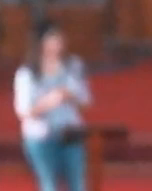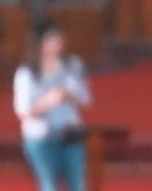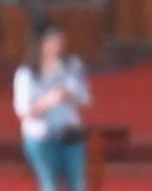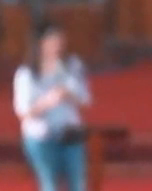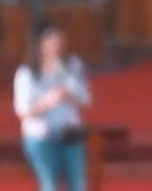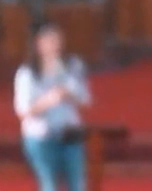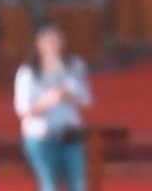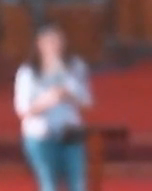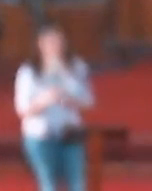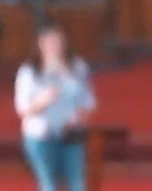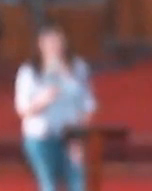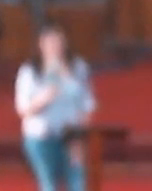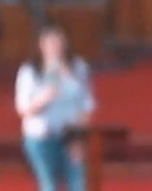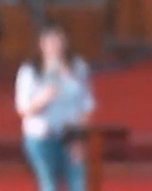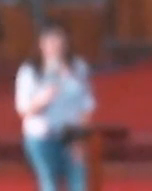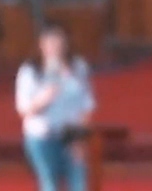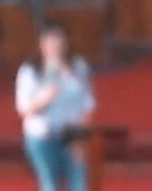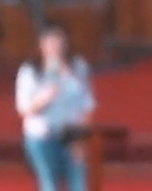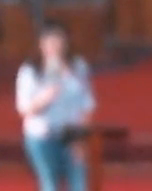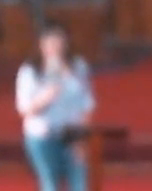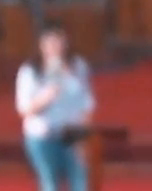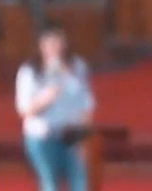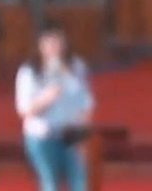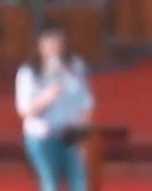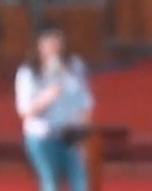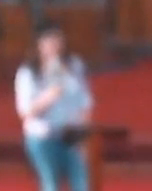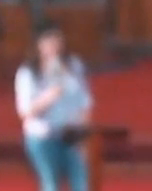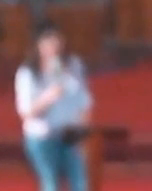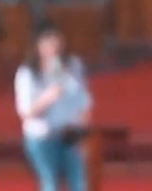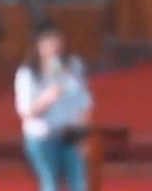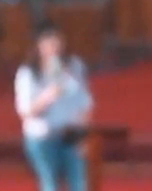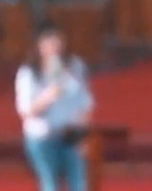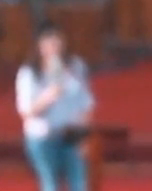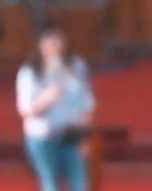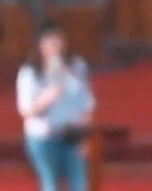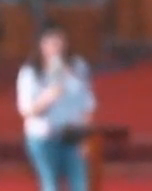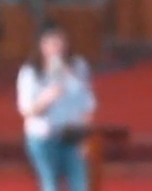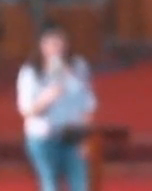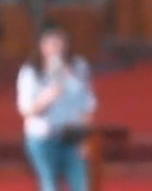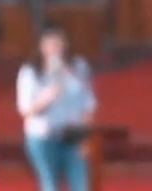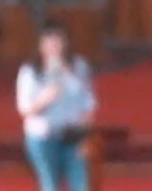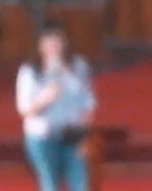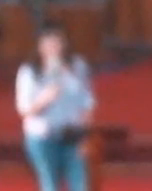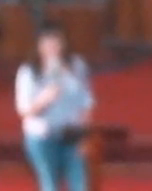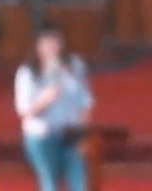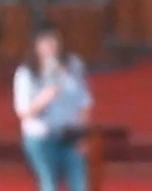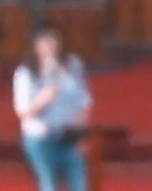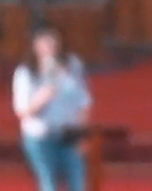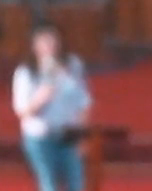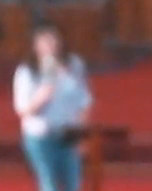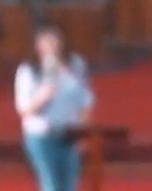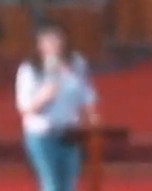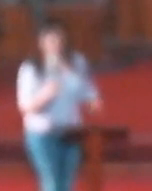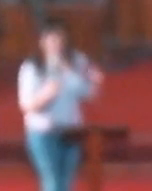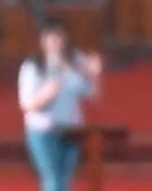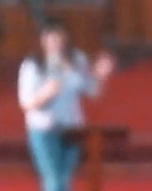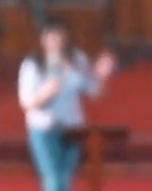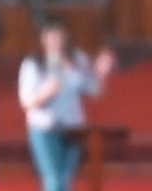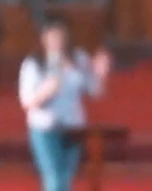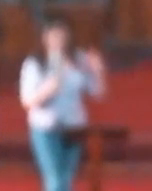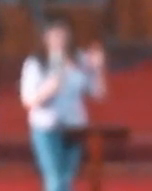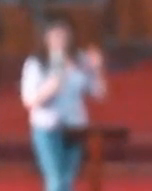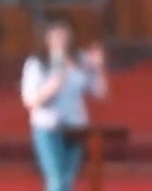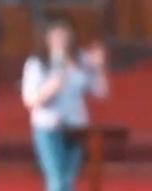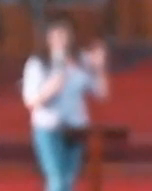camaleón y hace el daño al mosquito, al bicho muy rápido. Uh-huh. And we've also noticed that, or we've